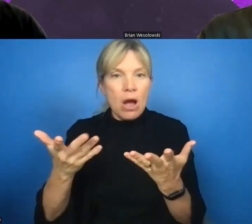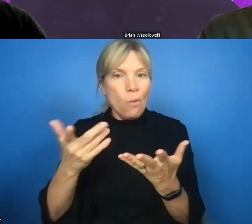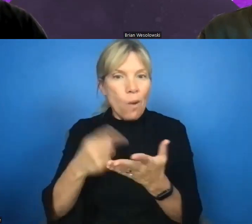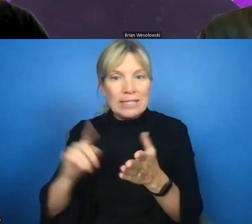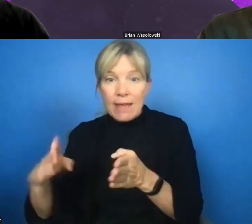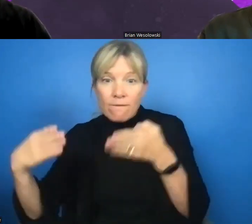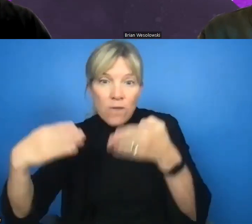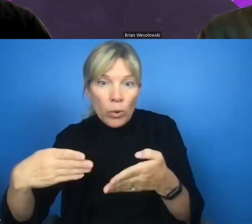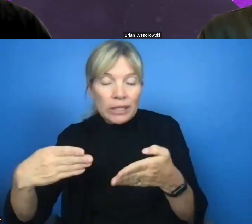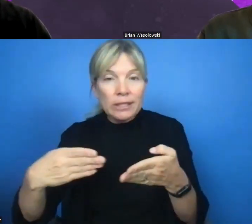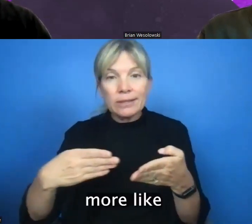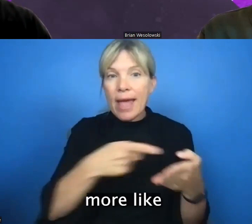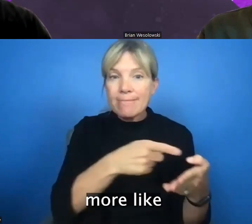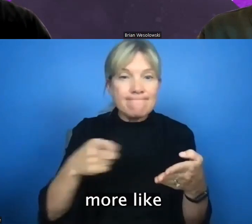then